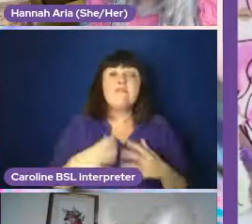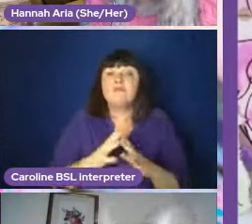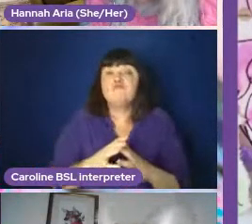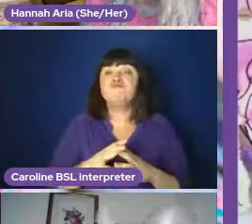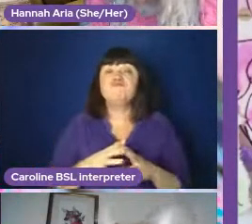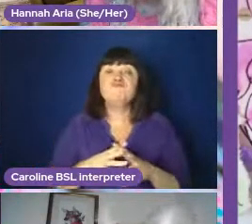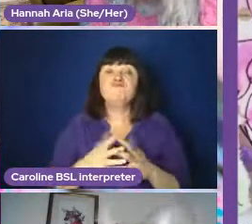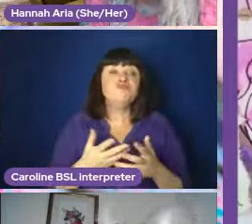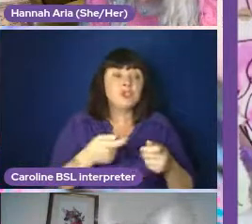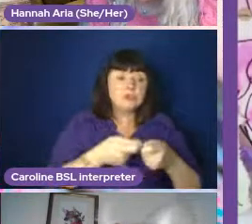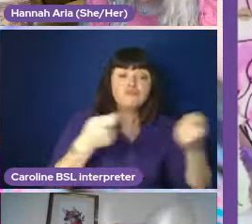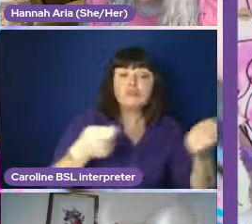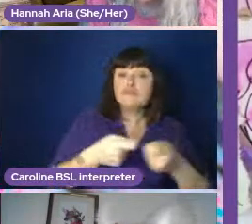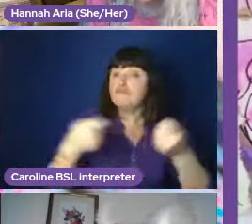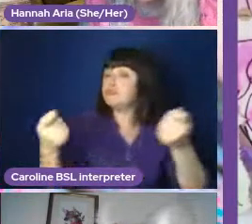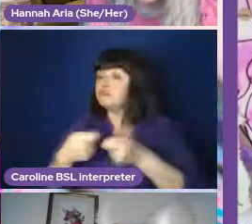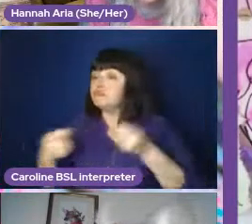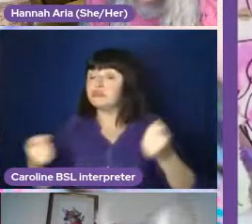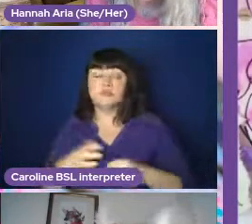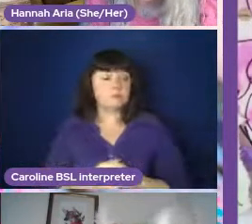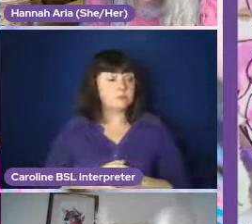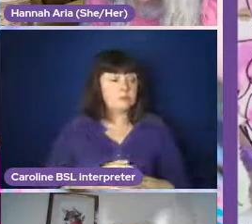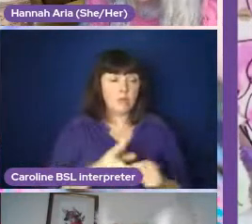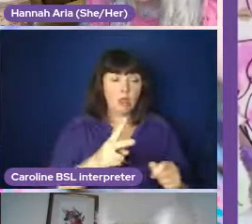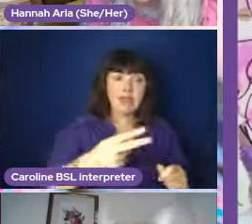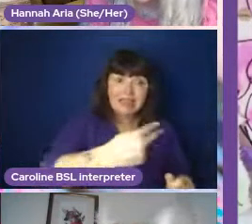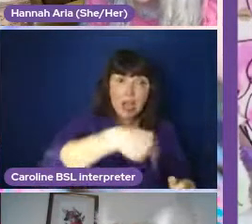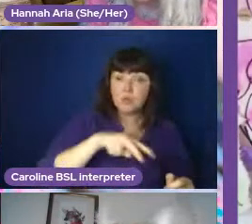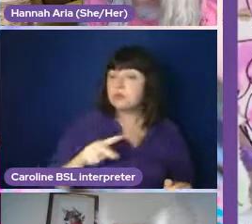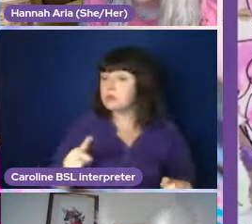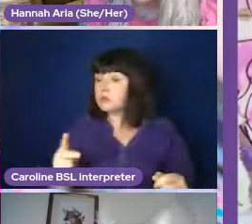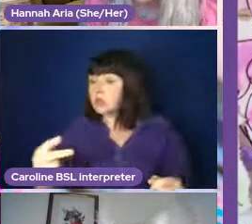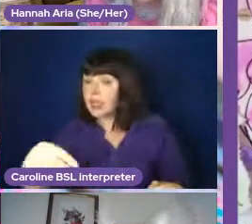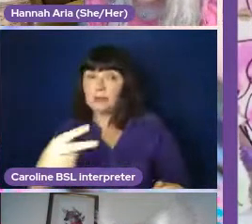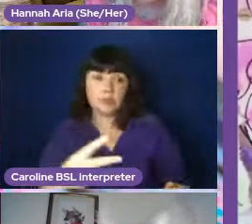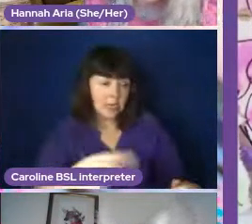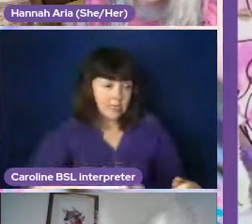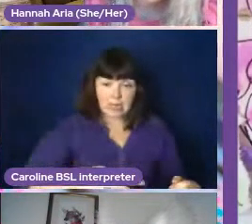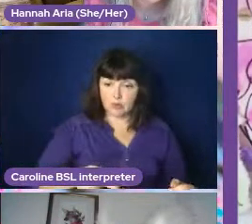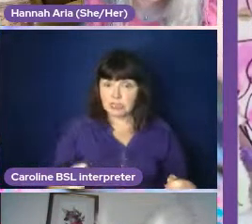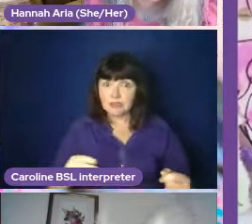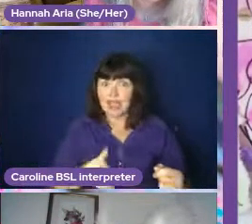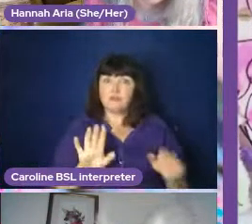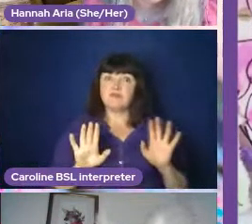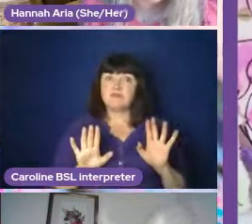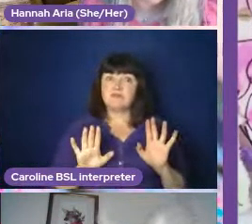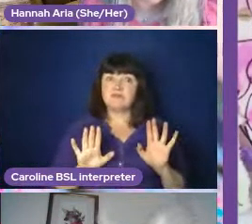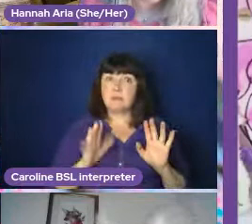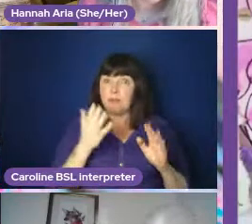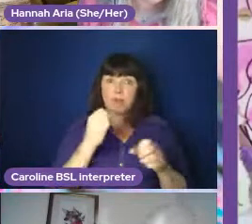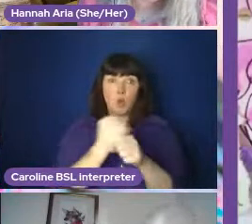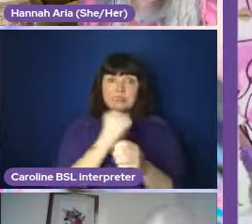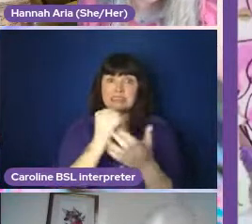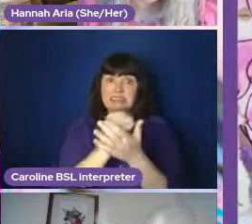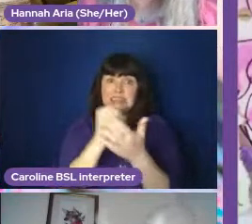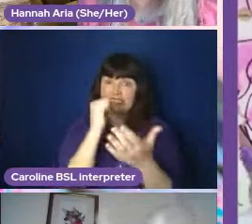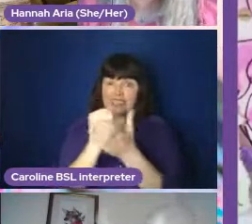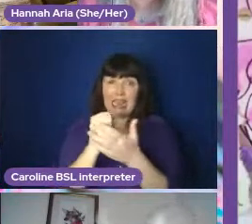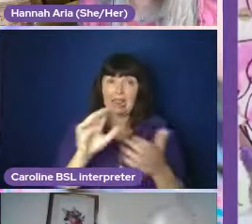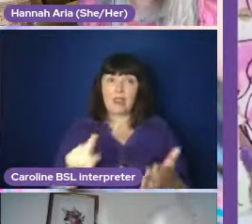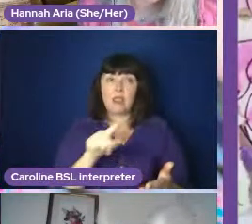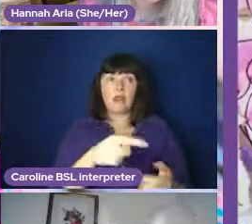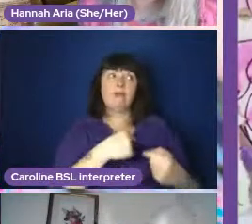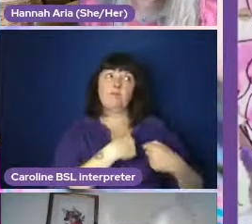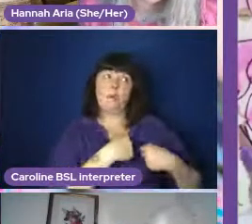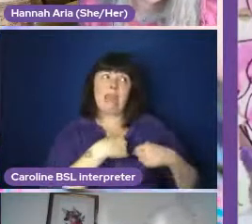on, just the act of just sitting down and selecting things and cutting them out for me. It's the ripping up of stuff for me. It's just ripping stuff